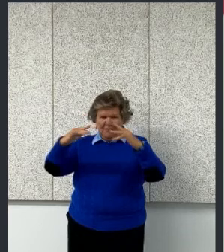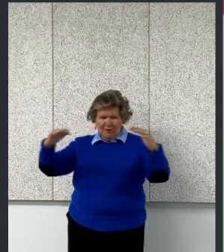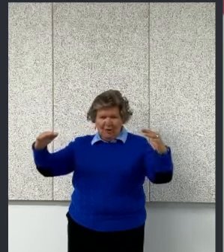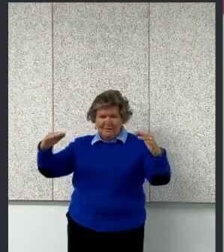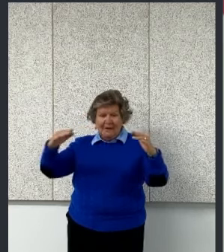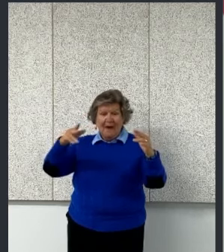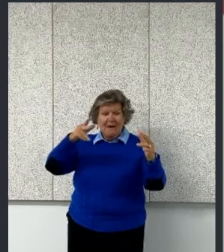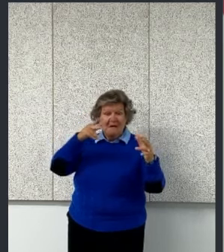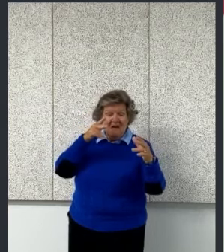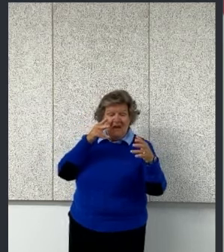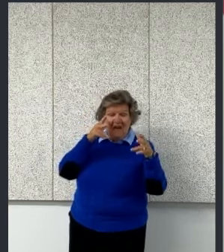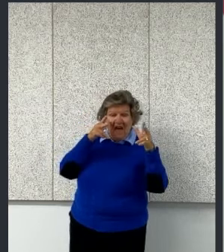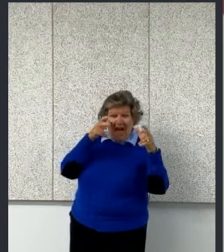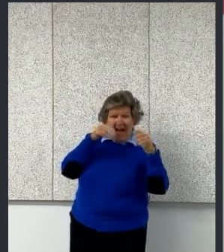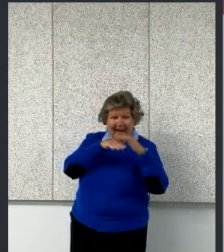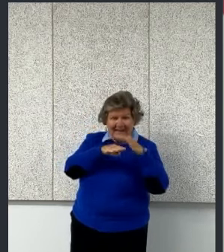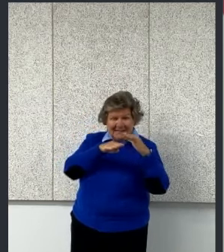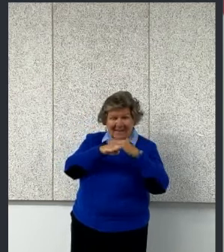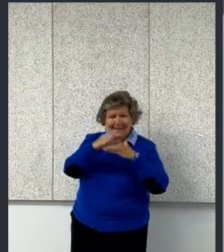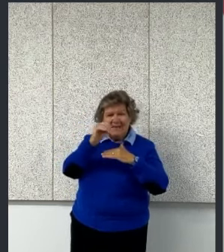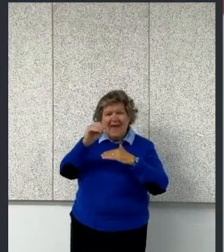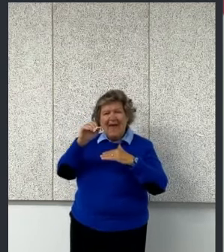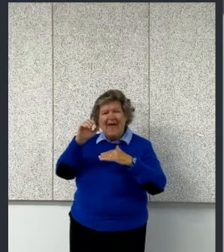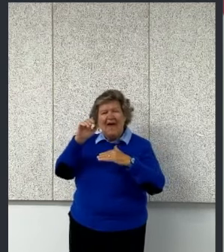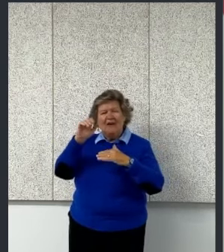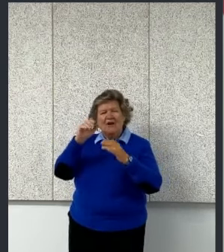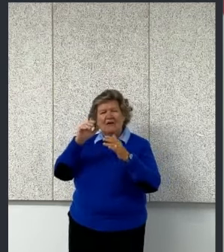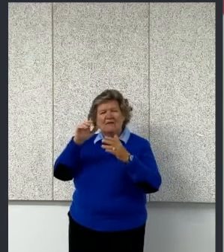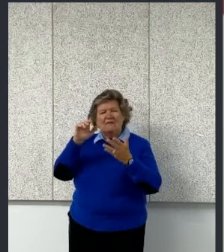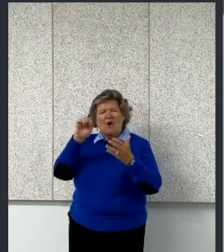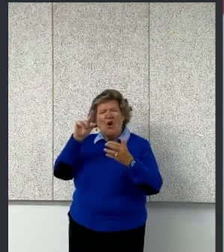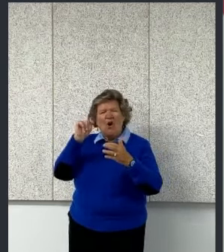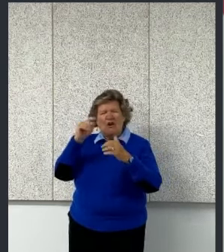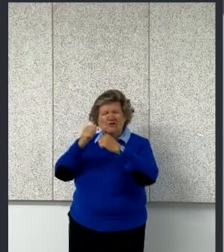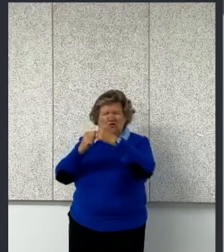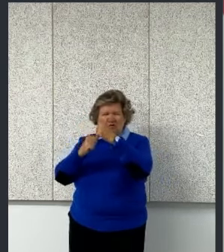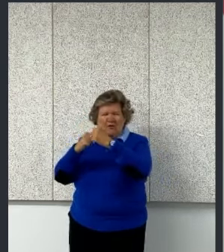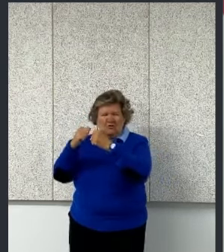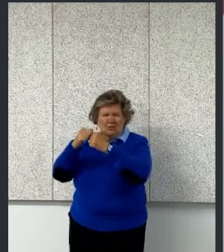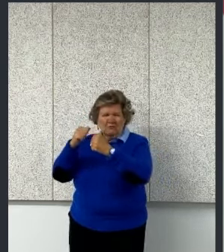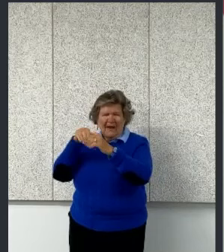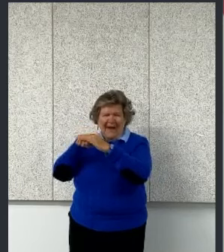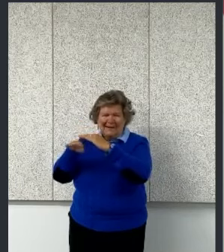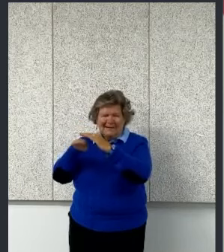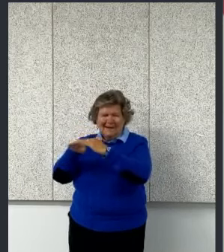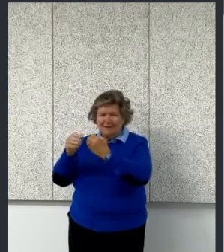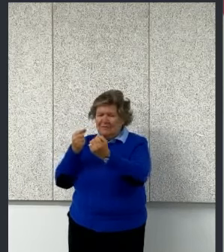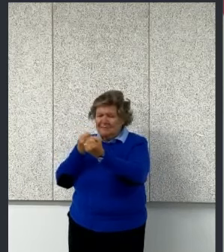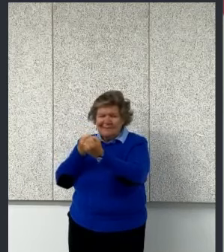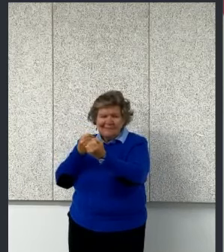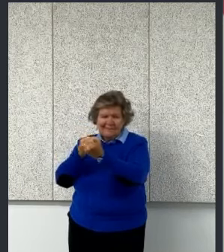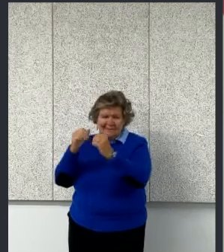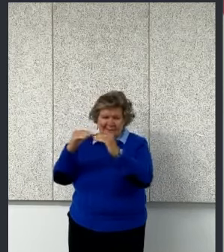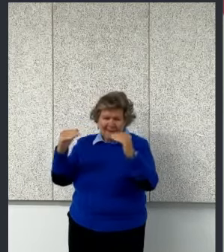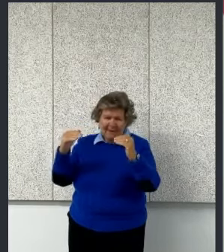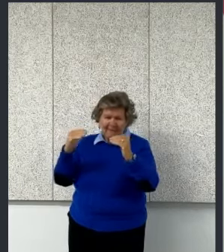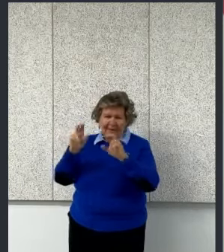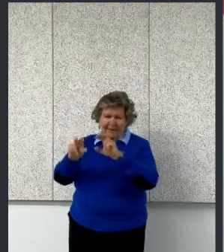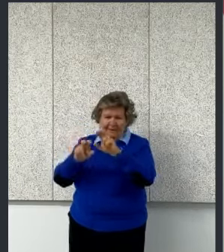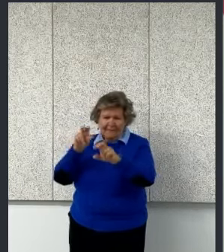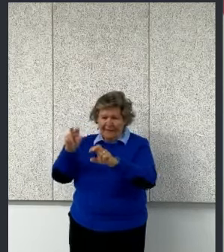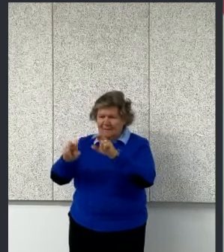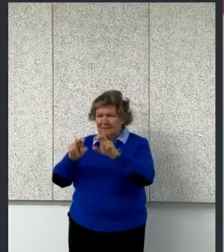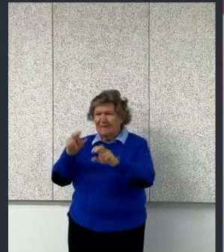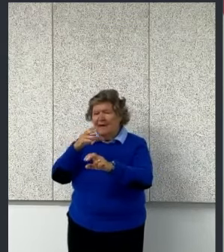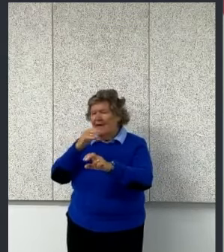as well as what we call arts infrastructure grants, which is where our New York portfolio systems level investments that you know impact